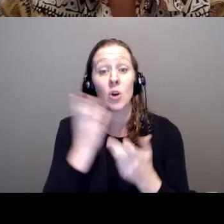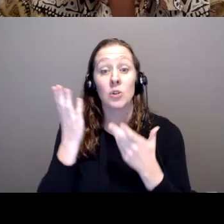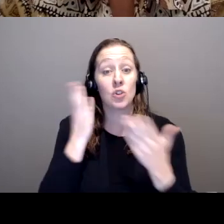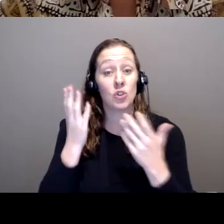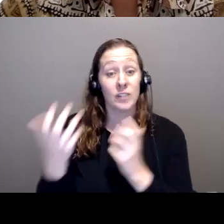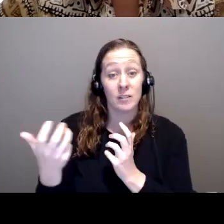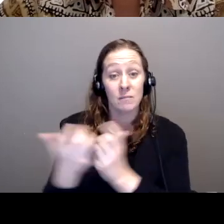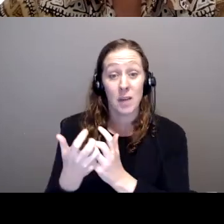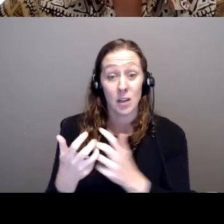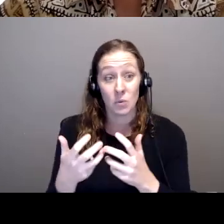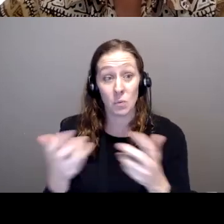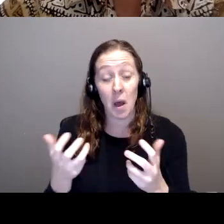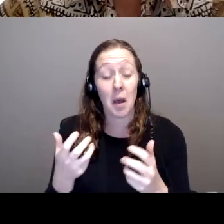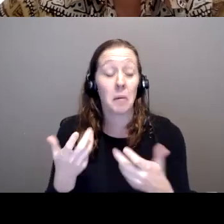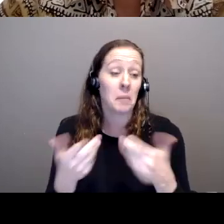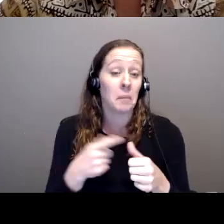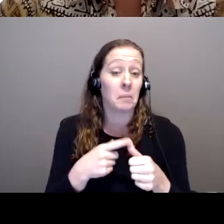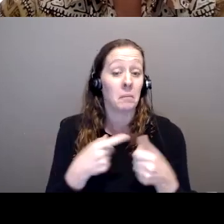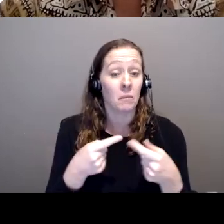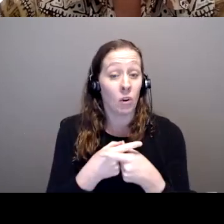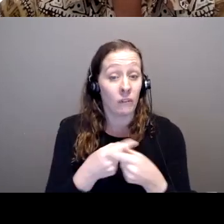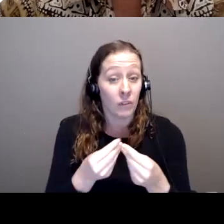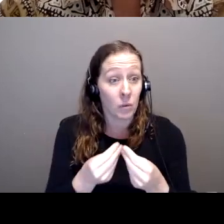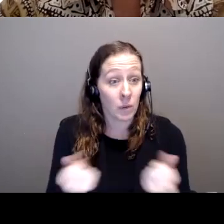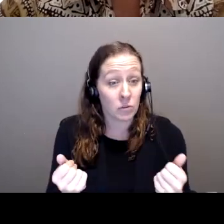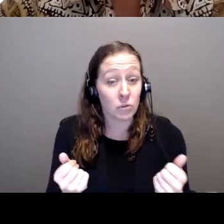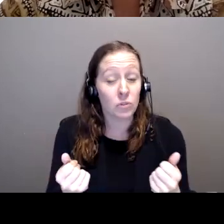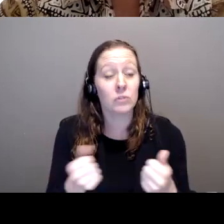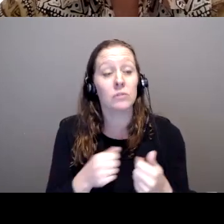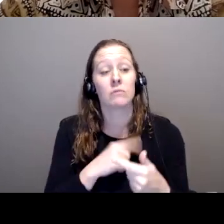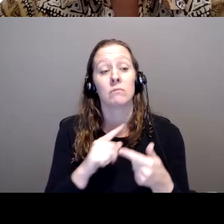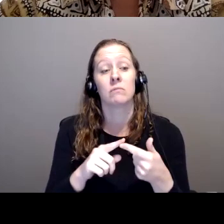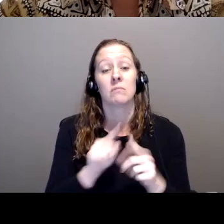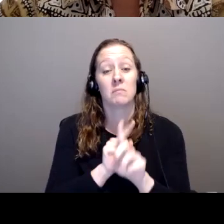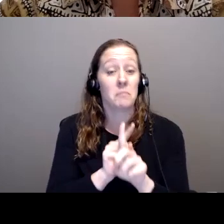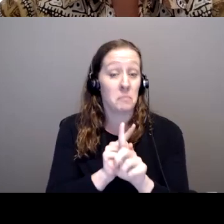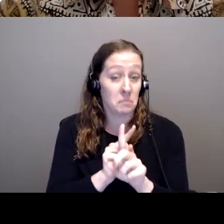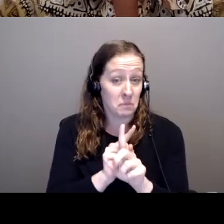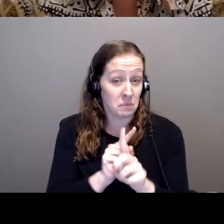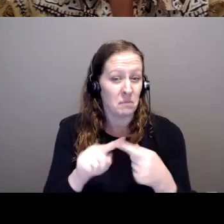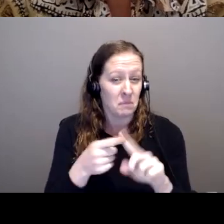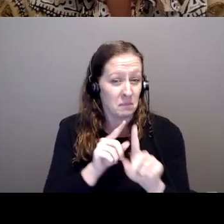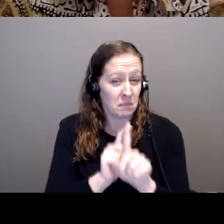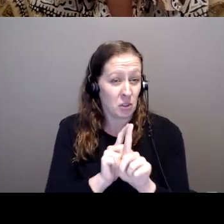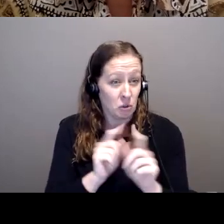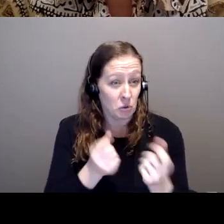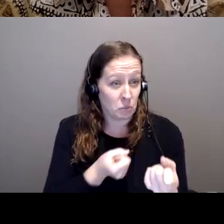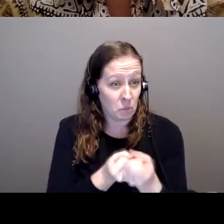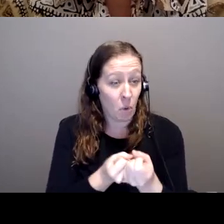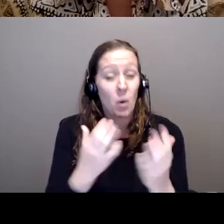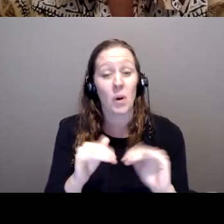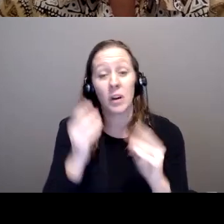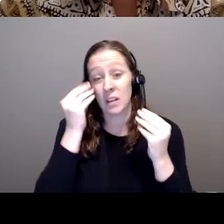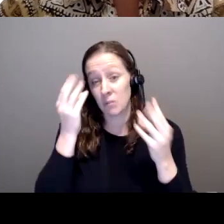said, could be conflict resolution, it could be peer mentor support, it could be the information